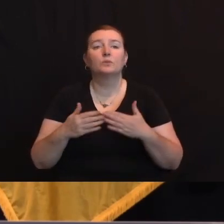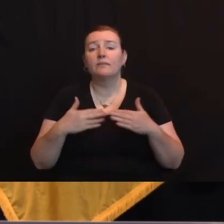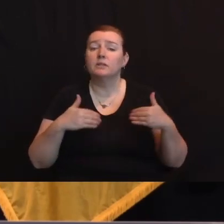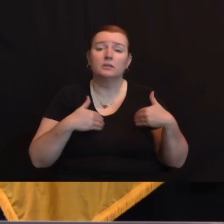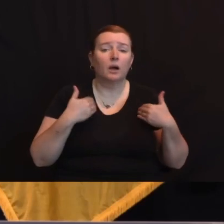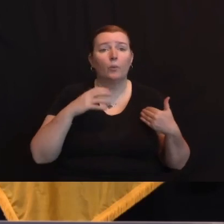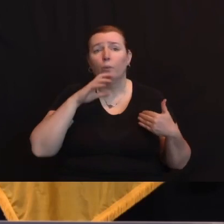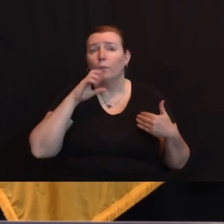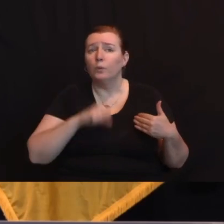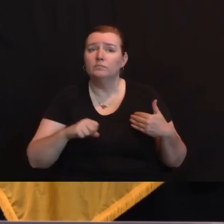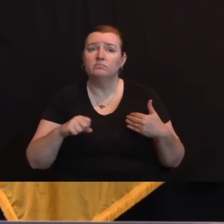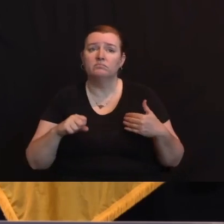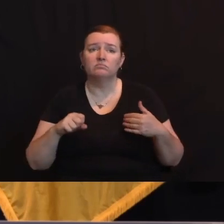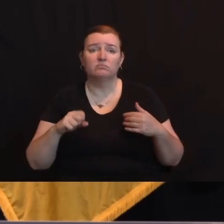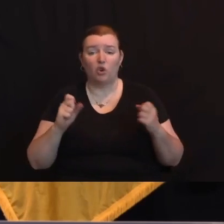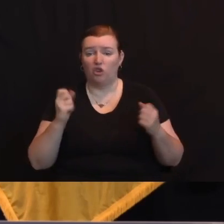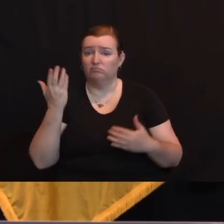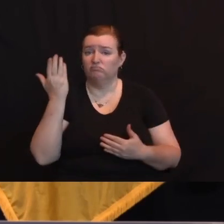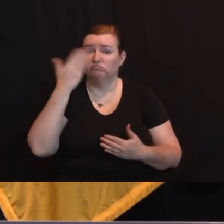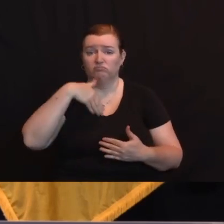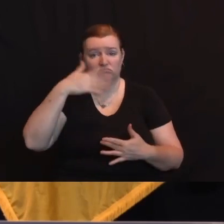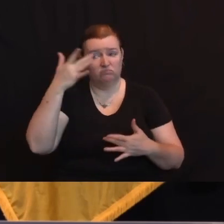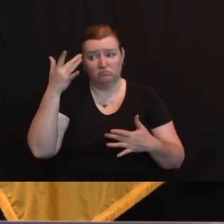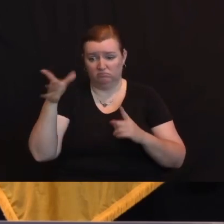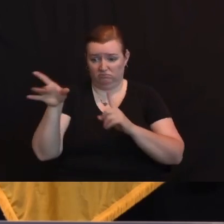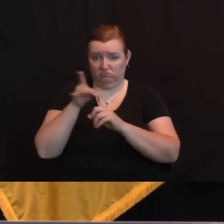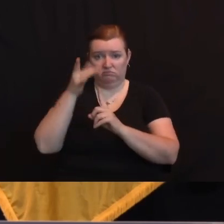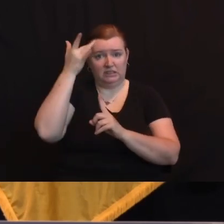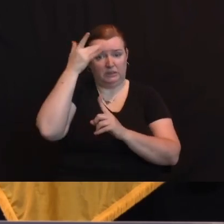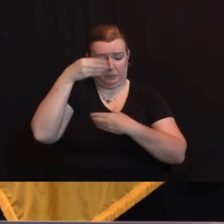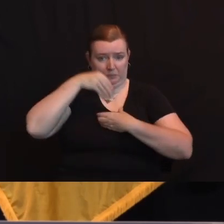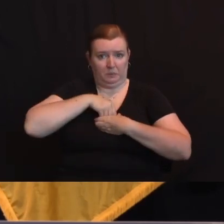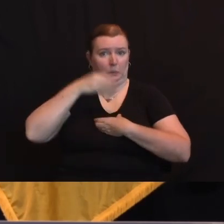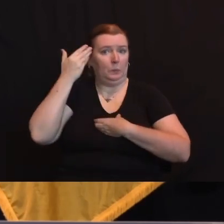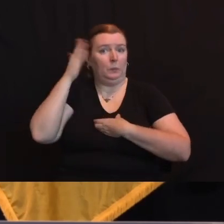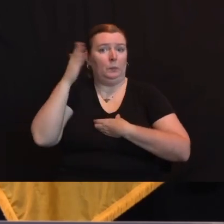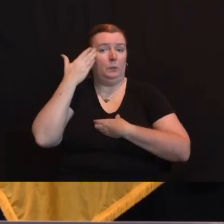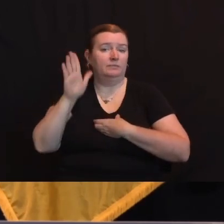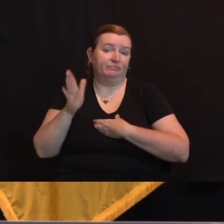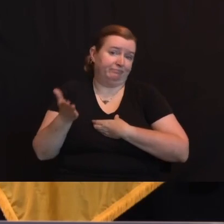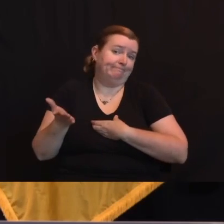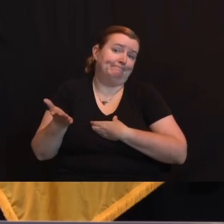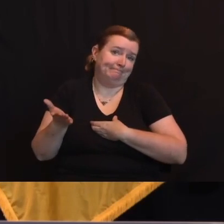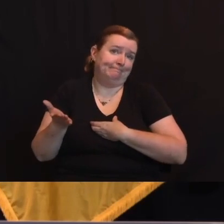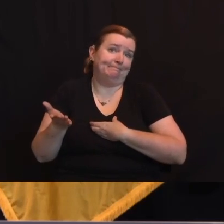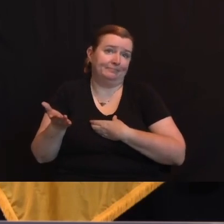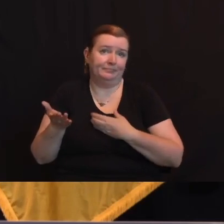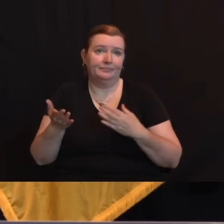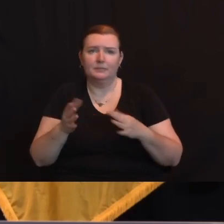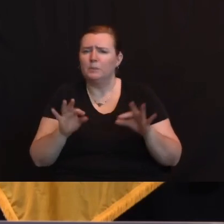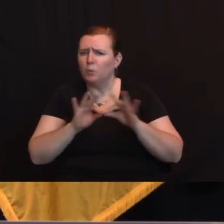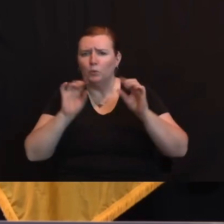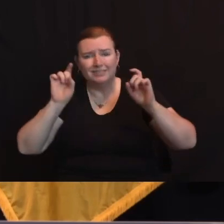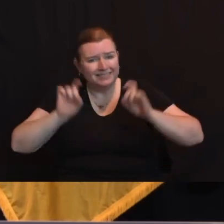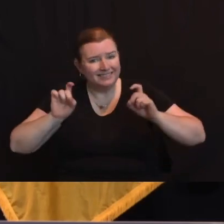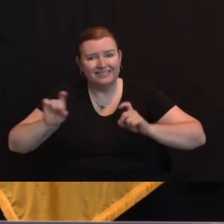asymptomatic, which is why getting tested matters and why that turnaround time, getting as low as possible, also